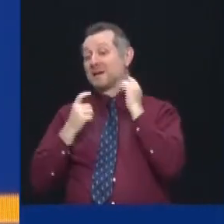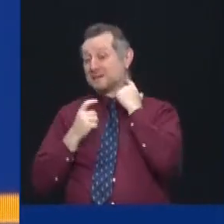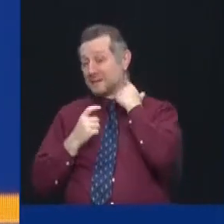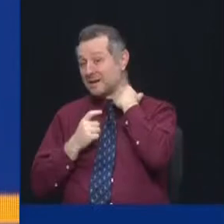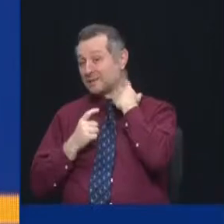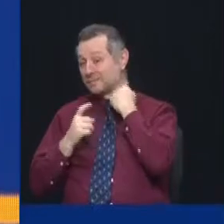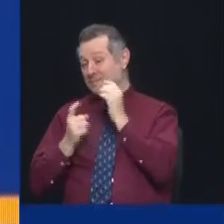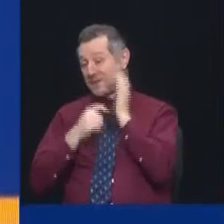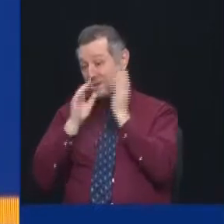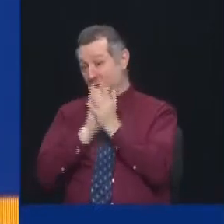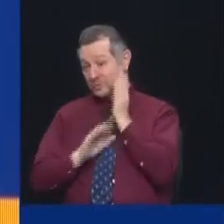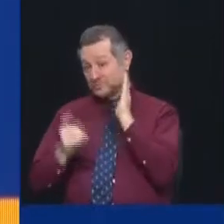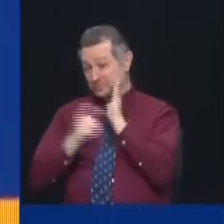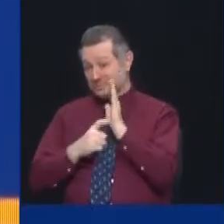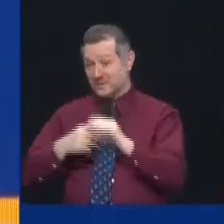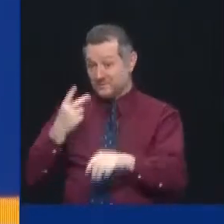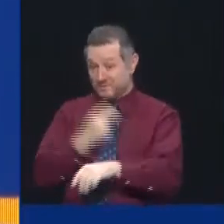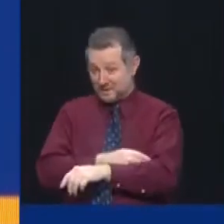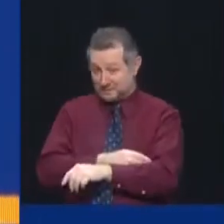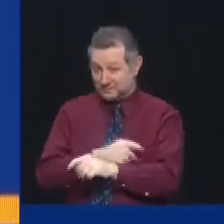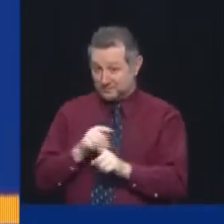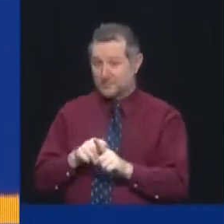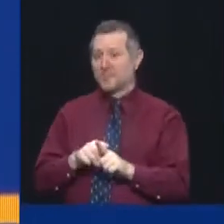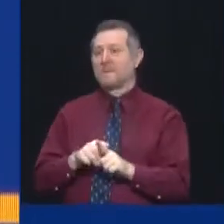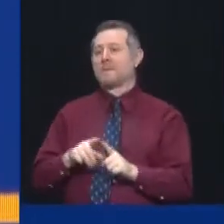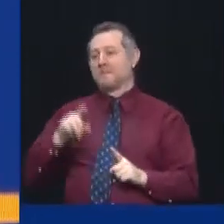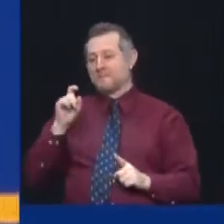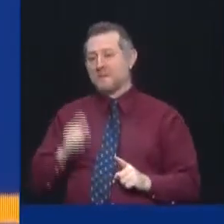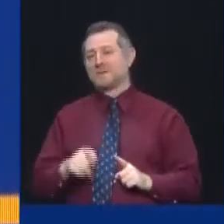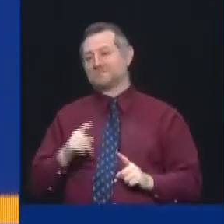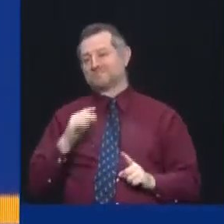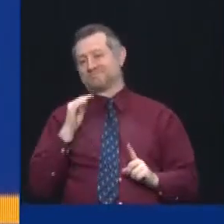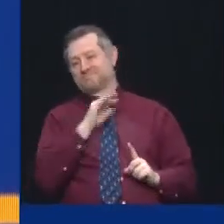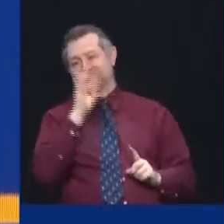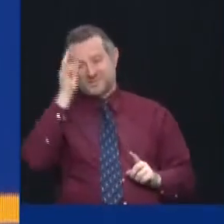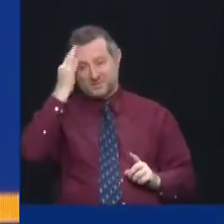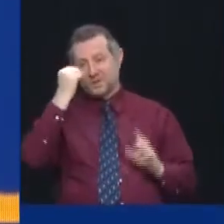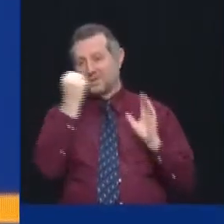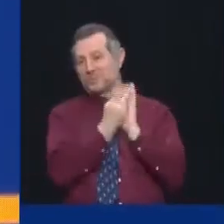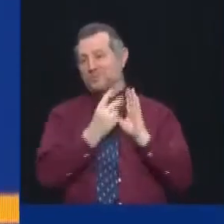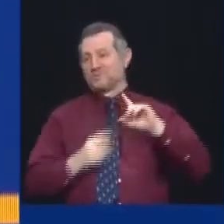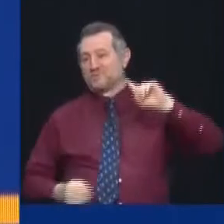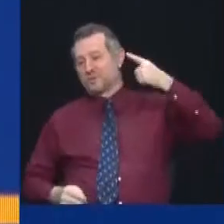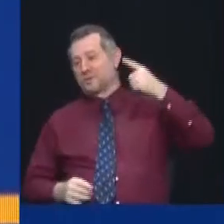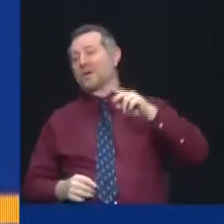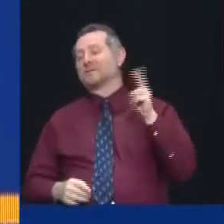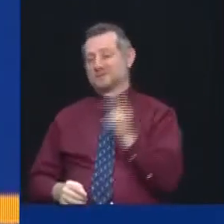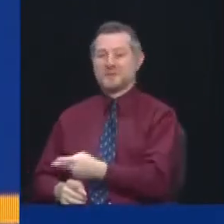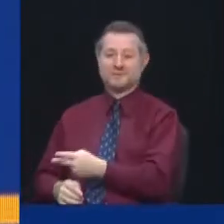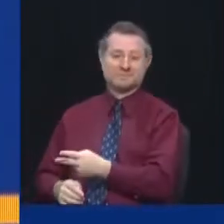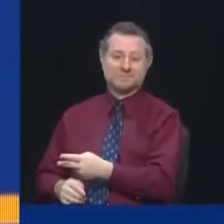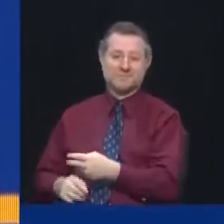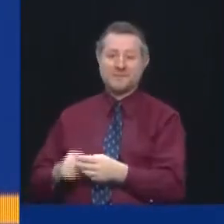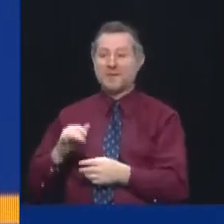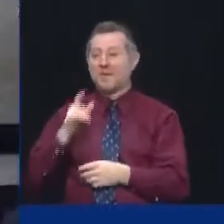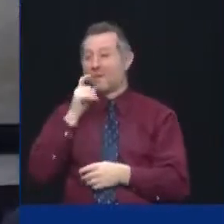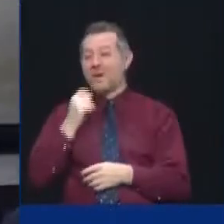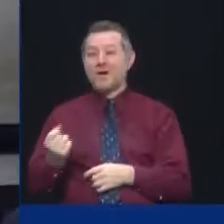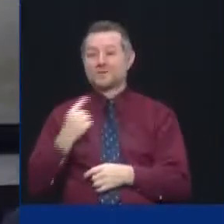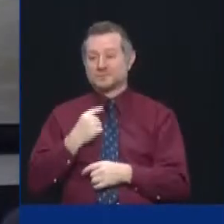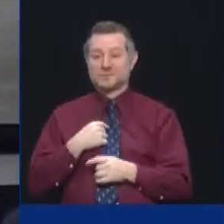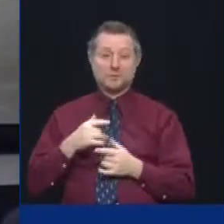business as usual. This is a different day and a different time. And we rise or fall by what we do